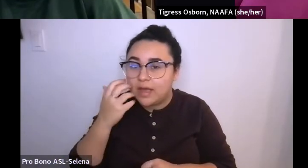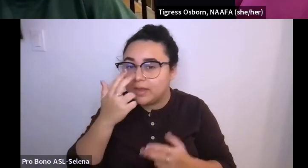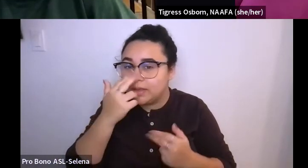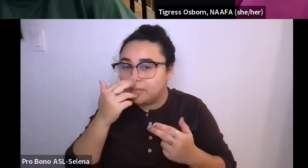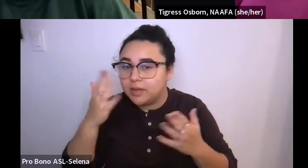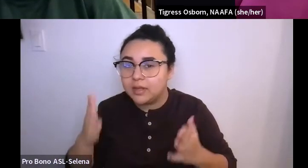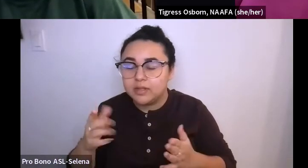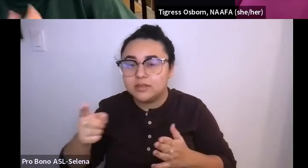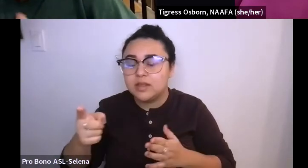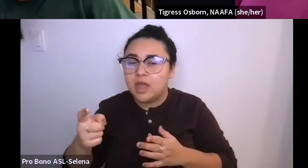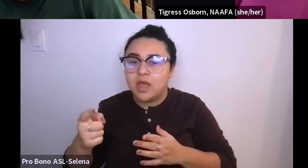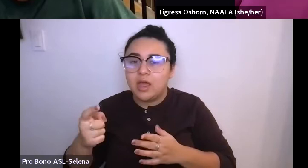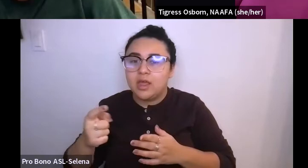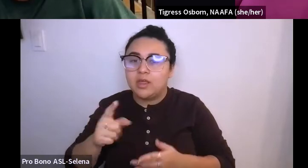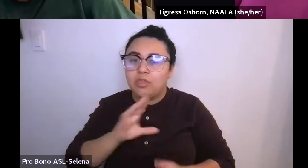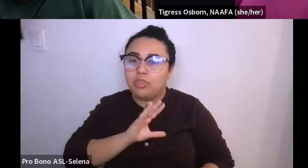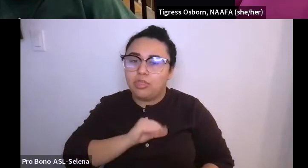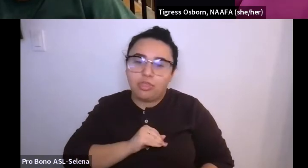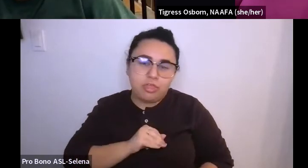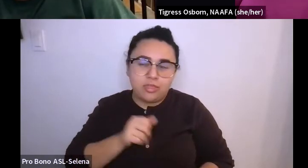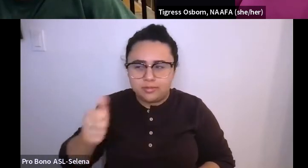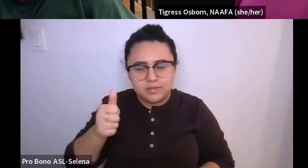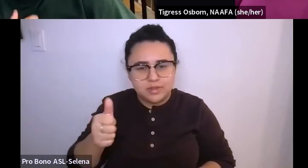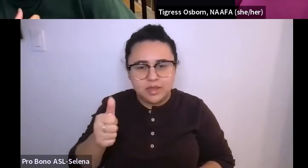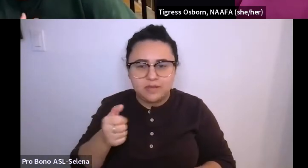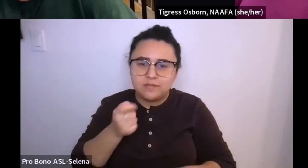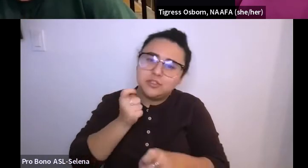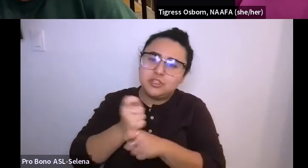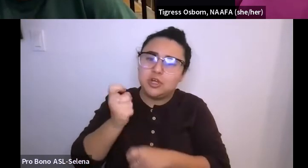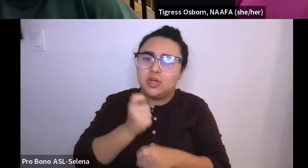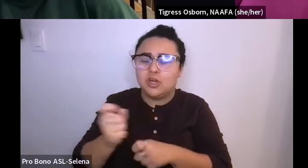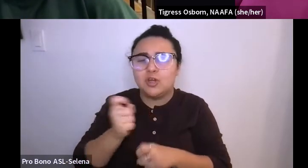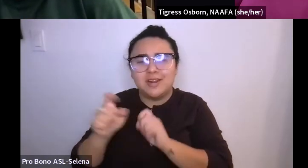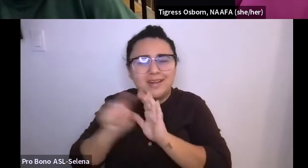fat jokes, my heart sinks a bit and it makes me sad, both because